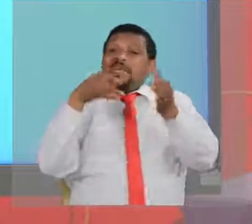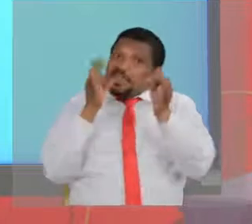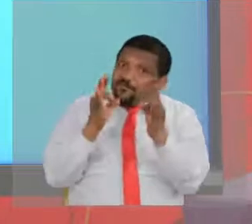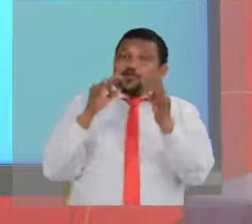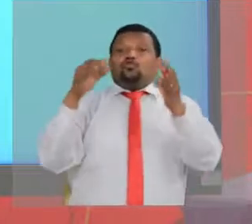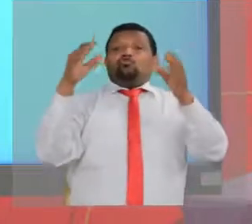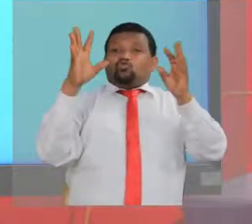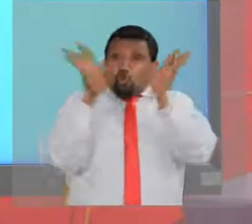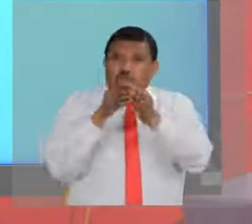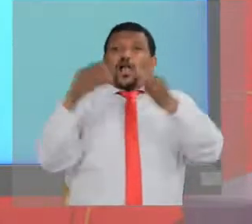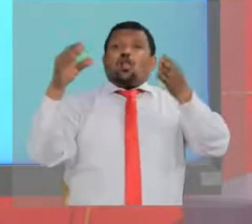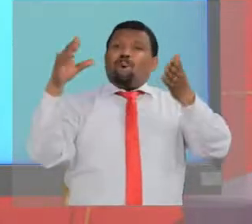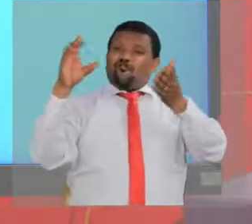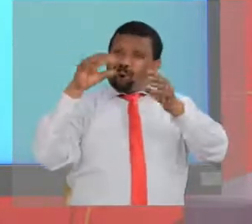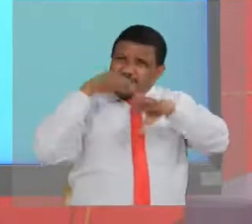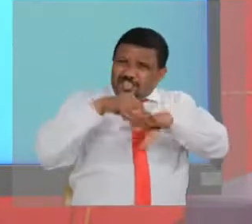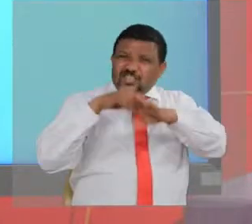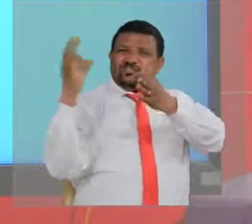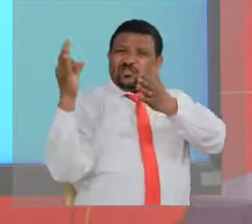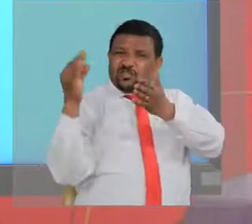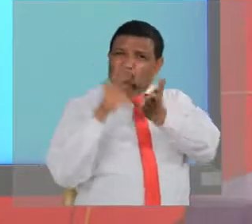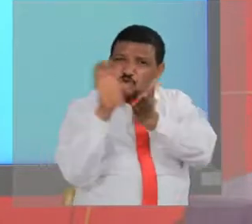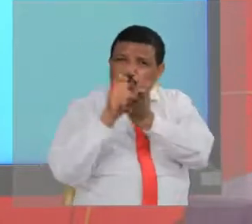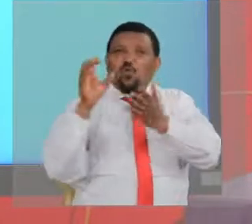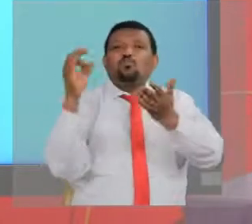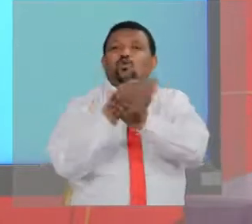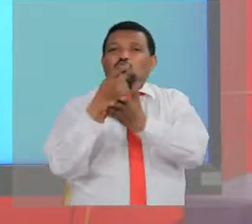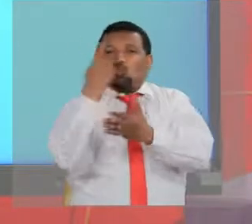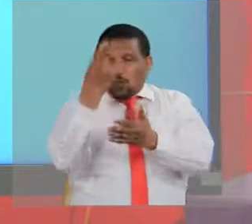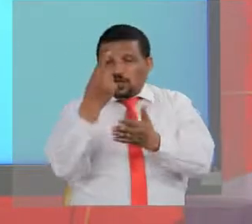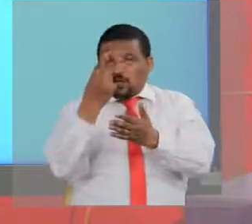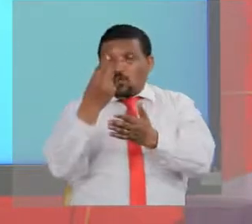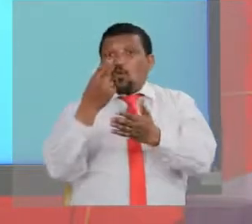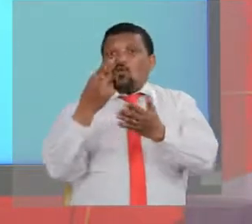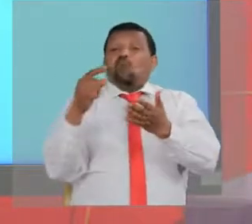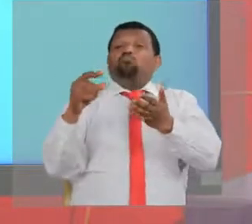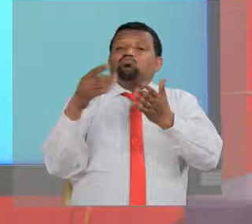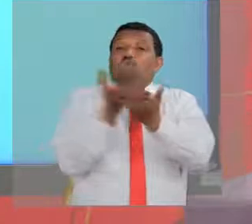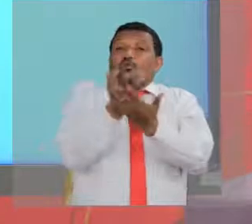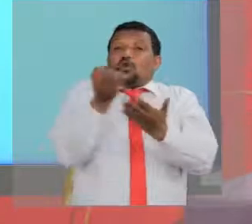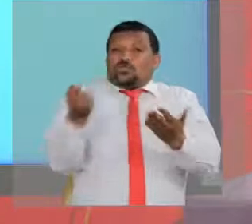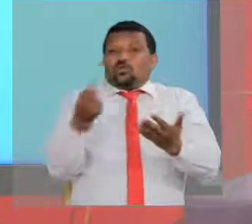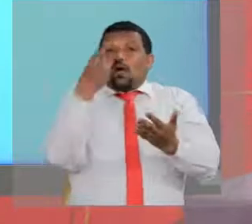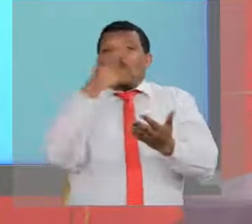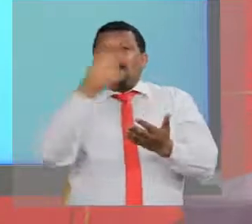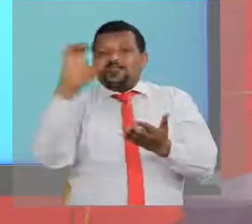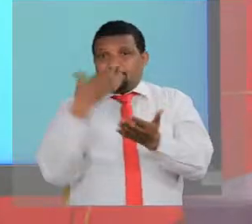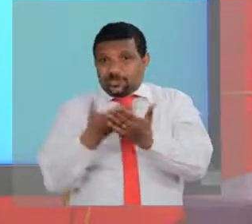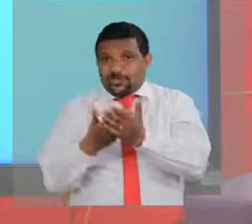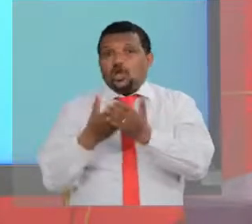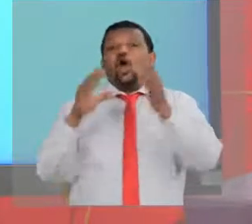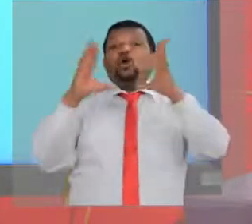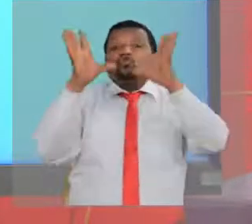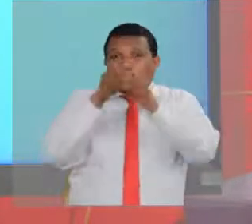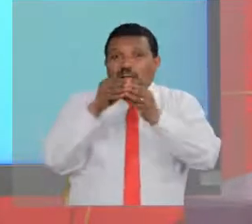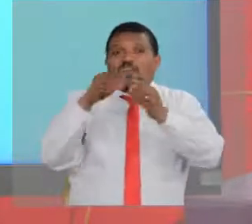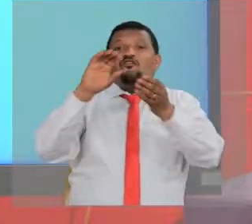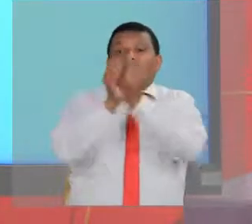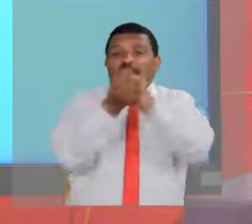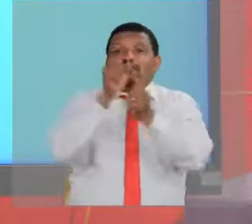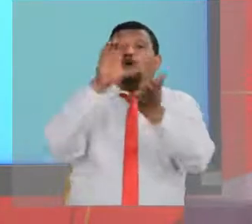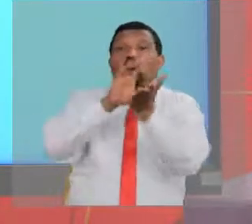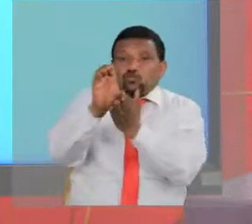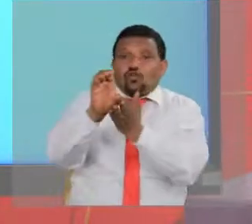If the total fixed cost of producing 1 unit of a commodity is 100 birr and that of the total variable cost of